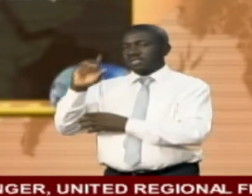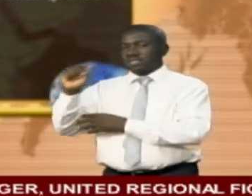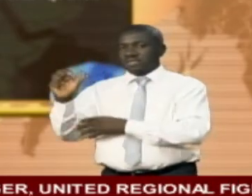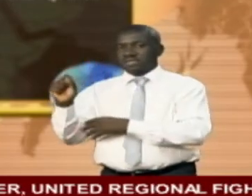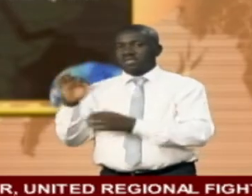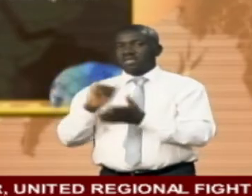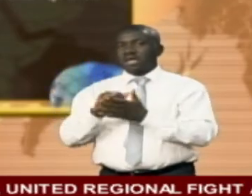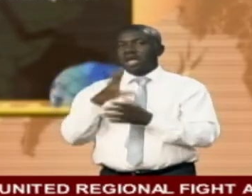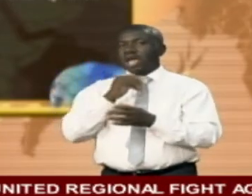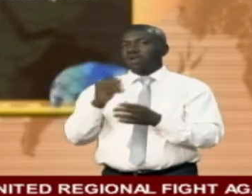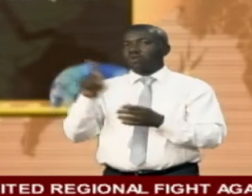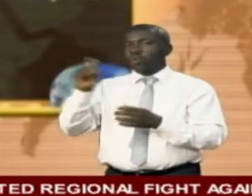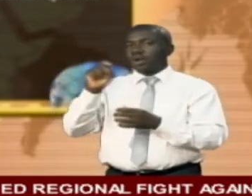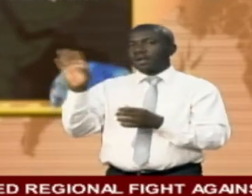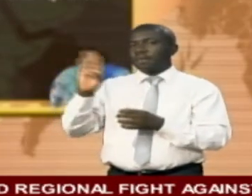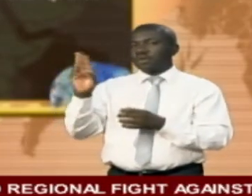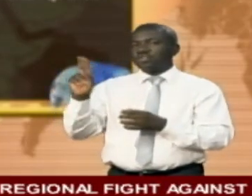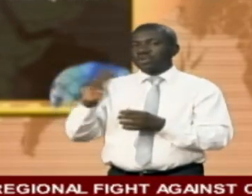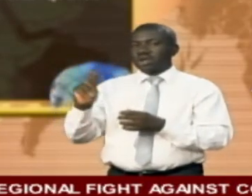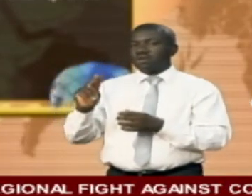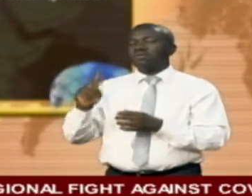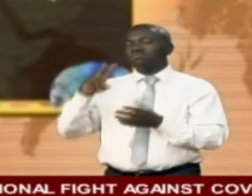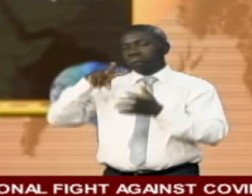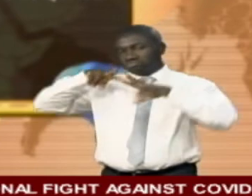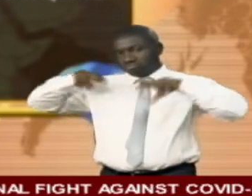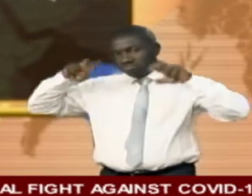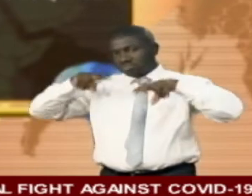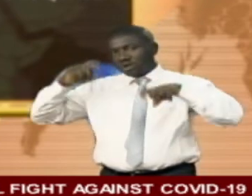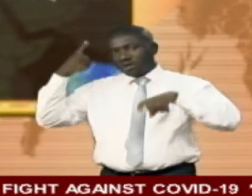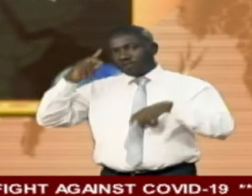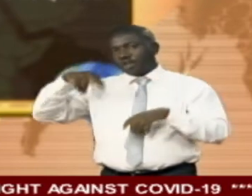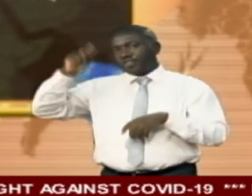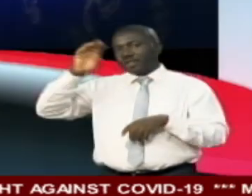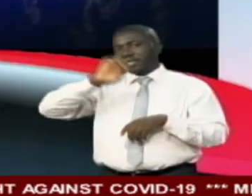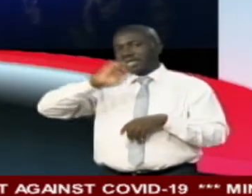by management of the Northeast Development Commission.